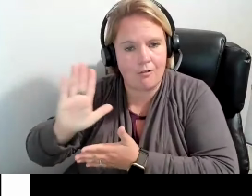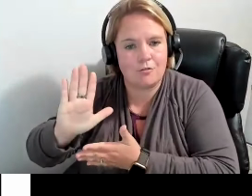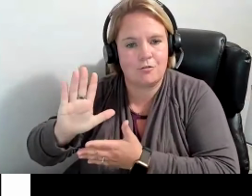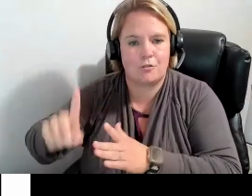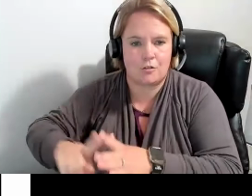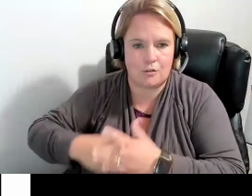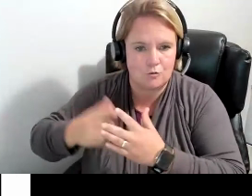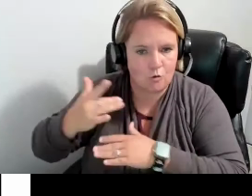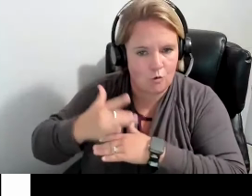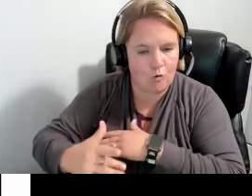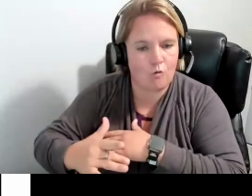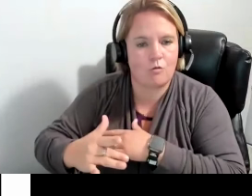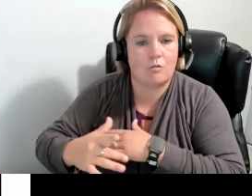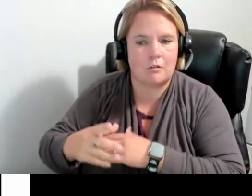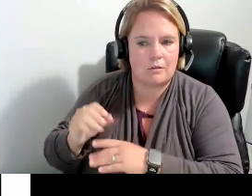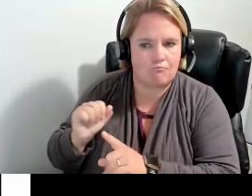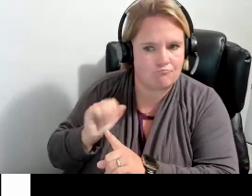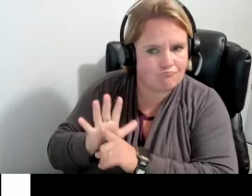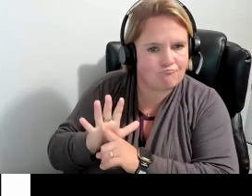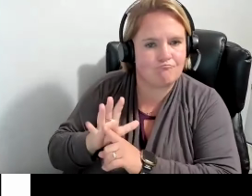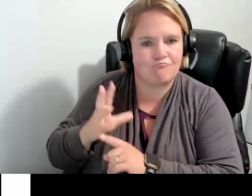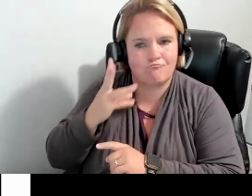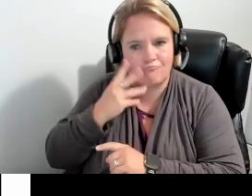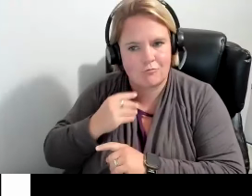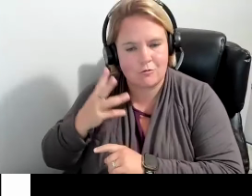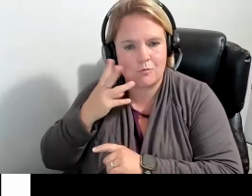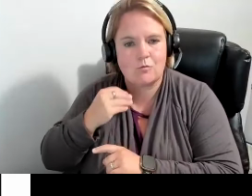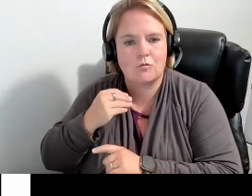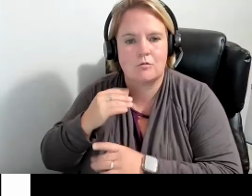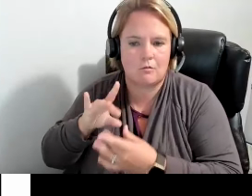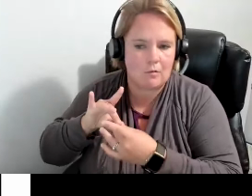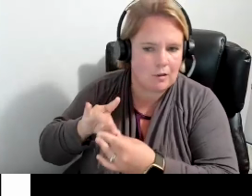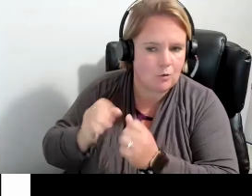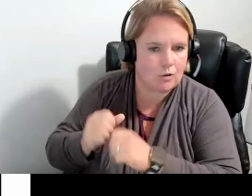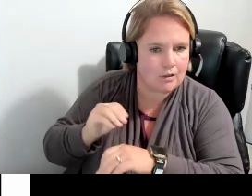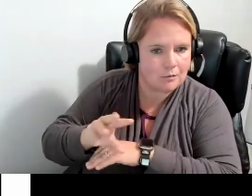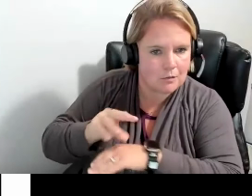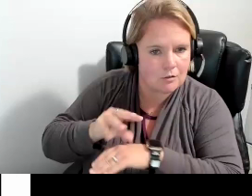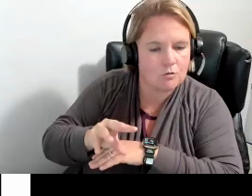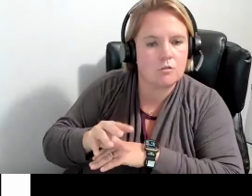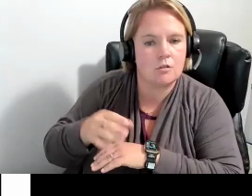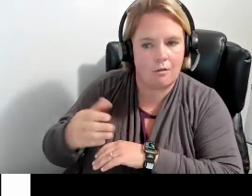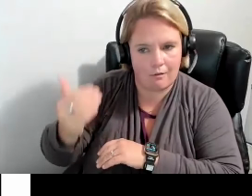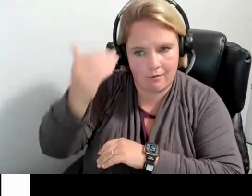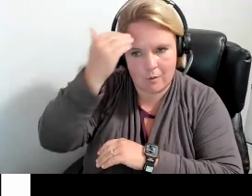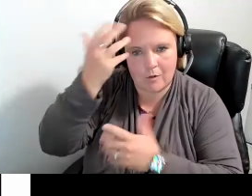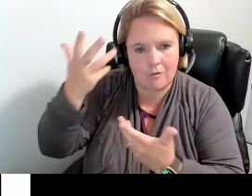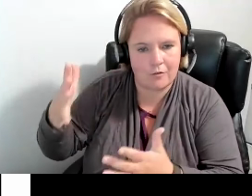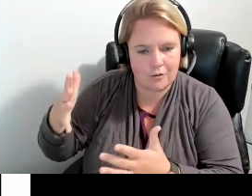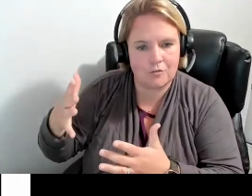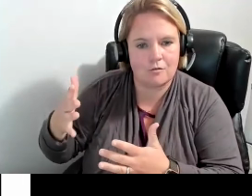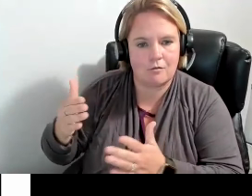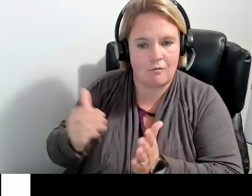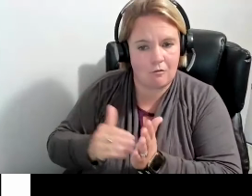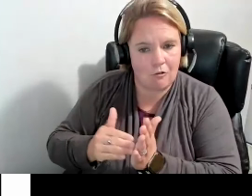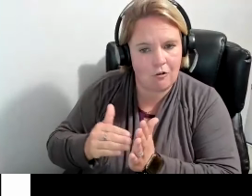on with us and get that exposure. They get that connection to us, the counselors, so they're already more familiar with it. And a lot of times, you know,